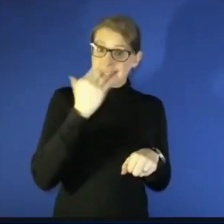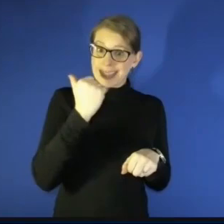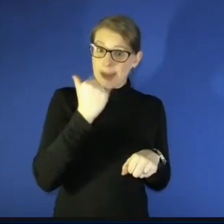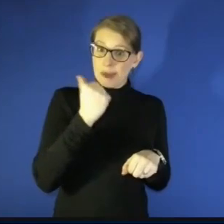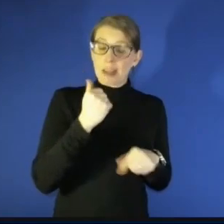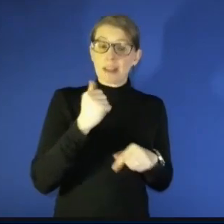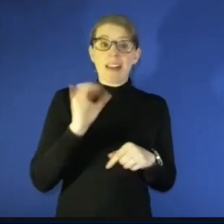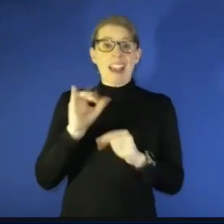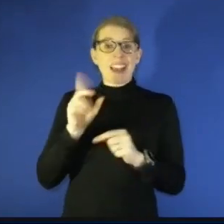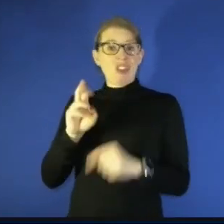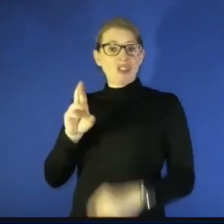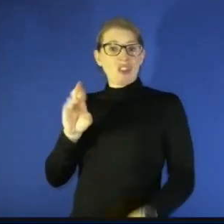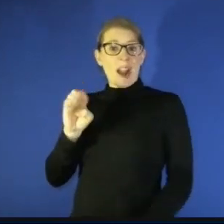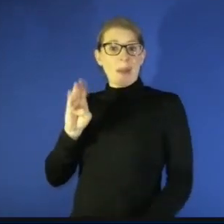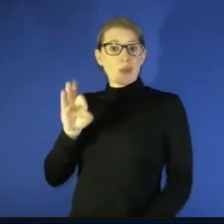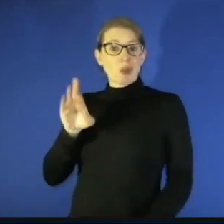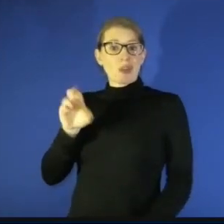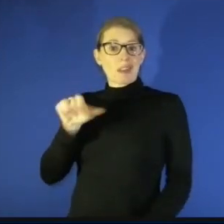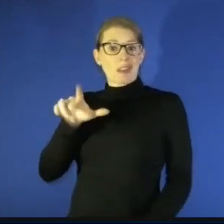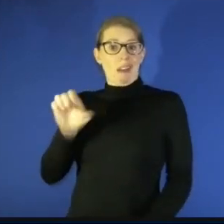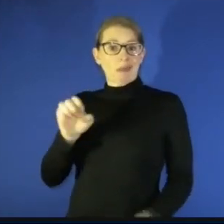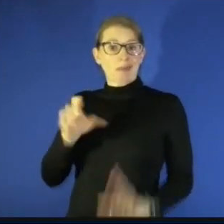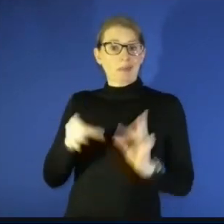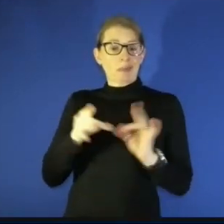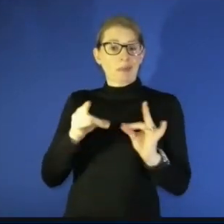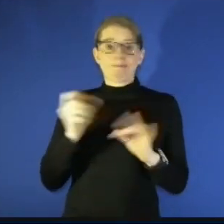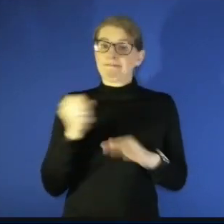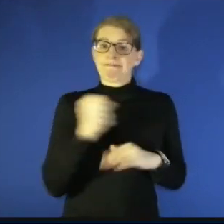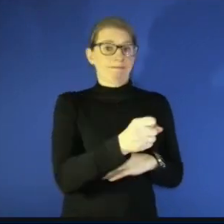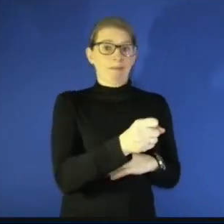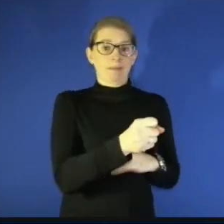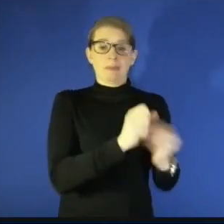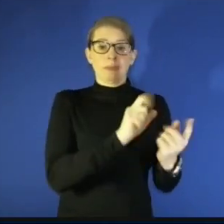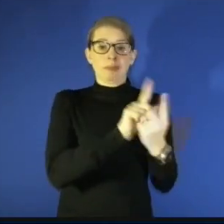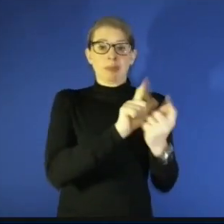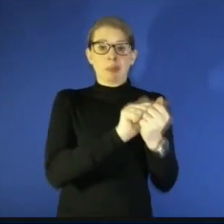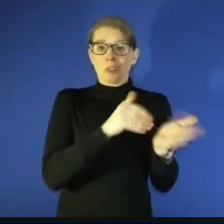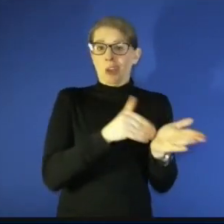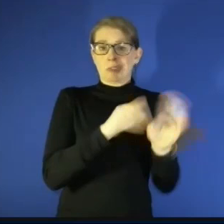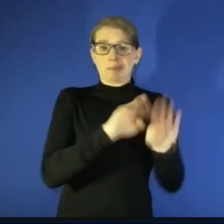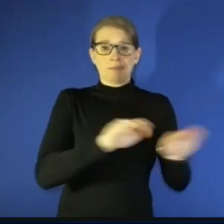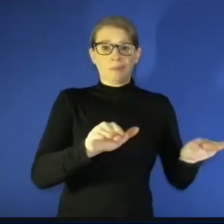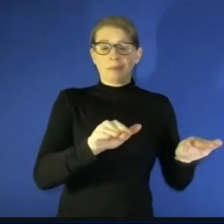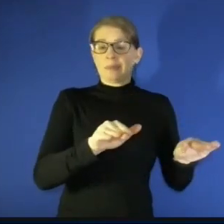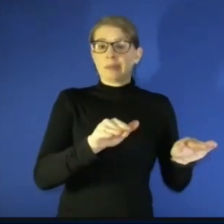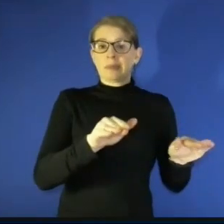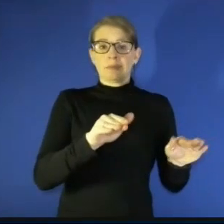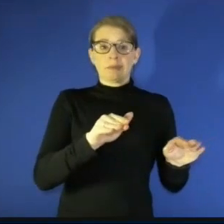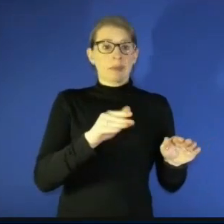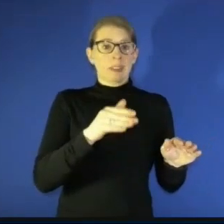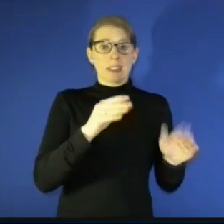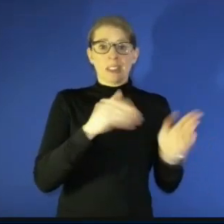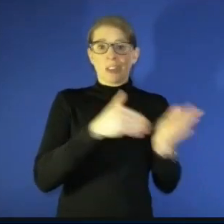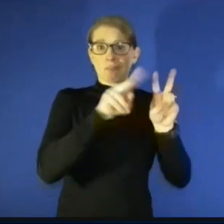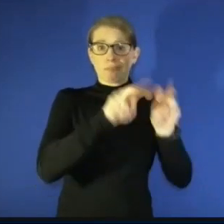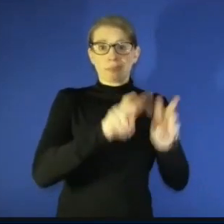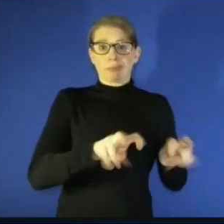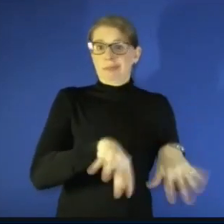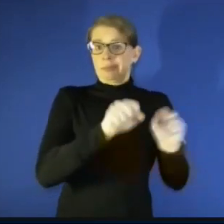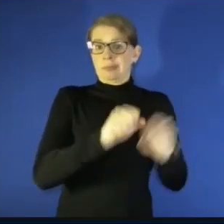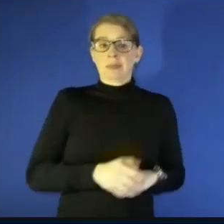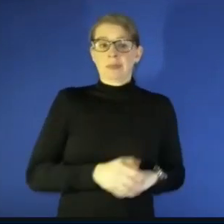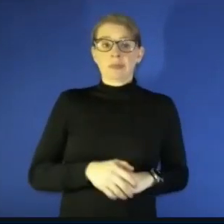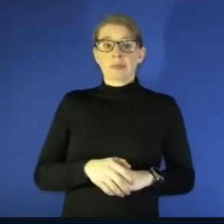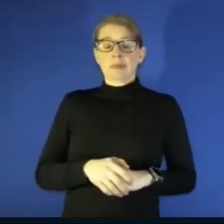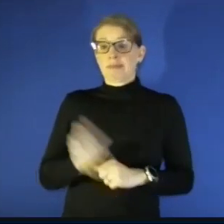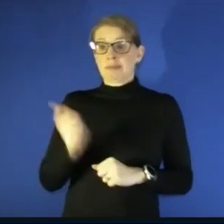said, then just take them into the pediatric and let them get checked out. And any words to Dr. Ebersole?